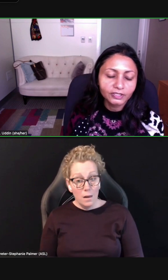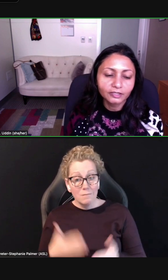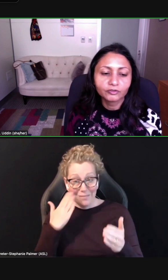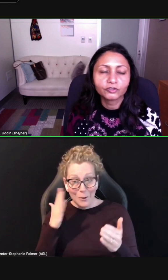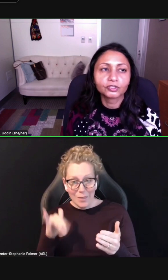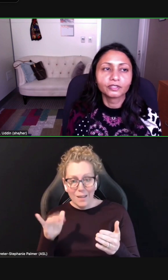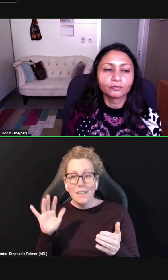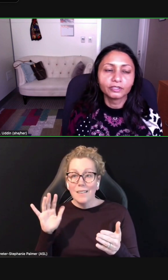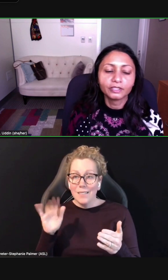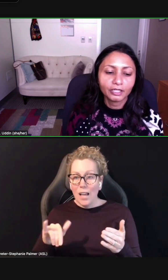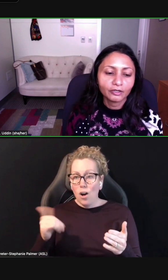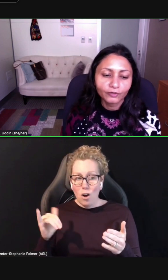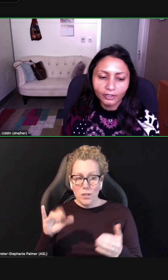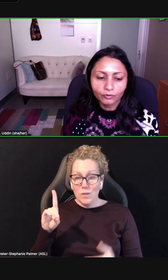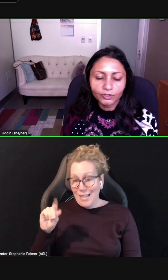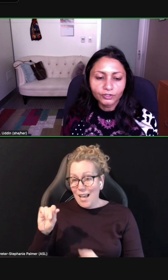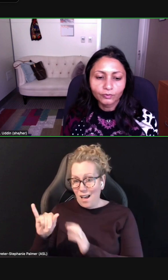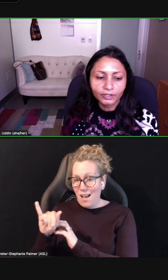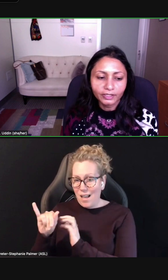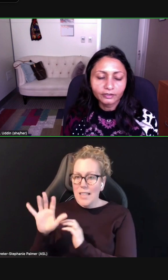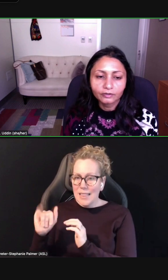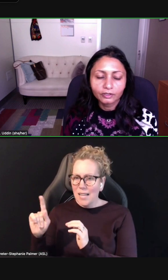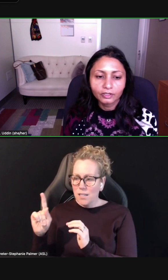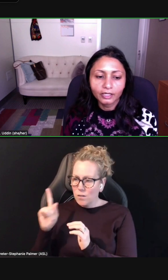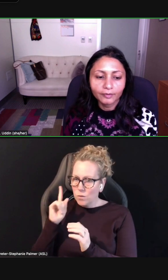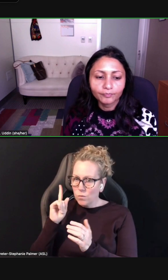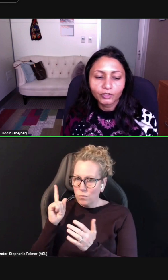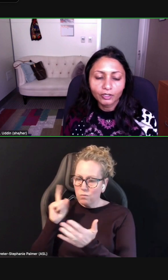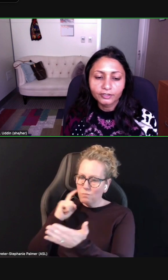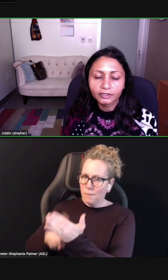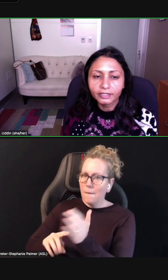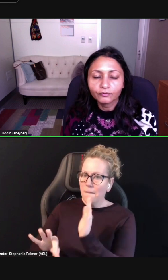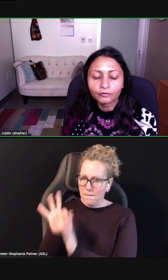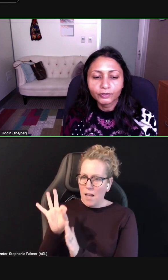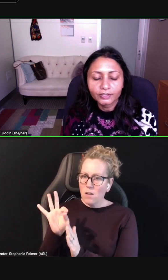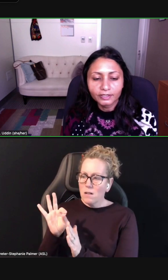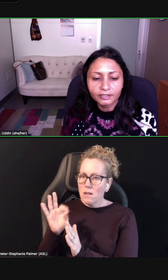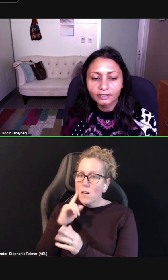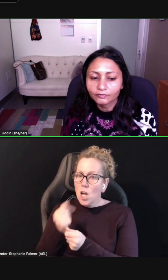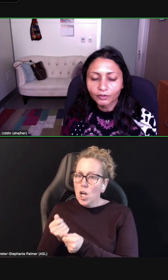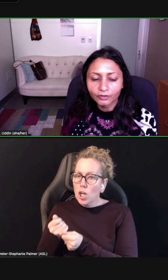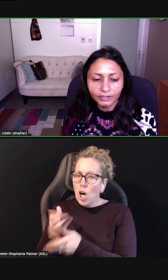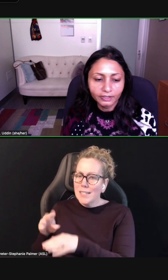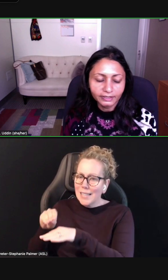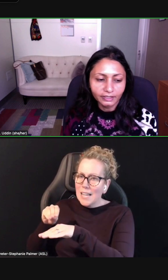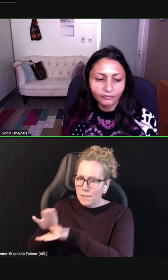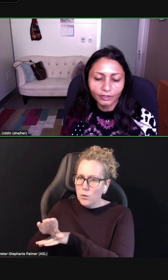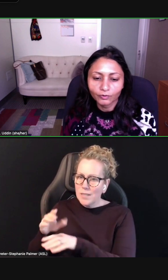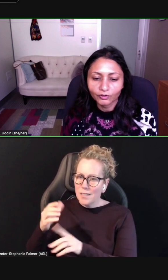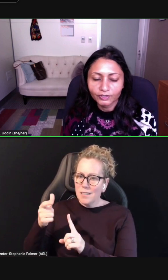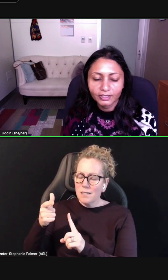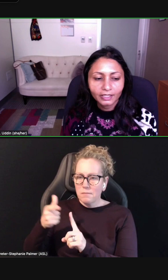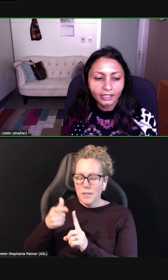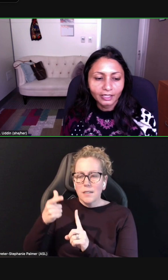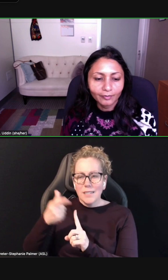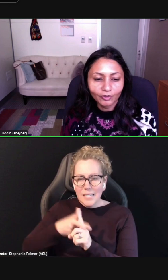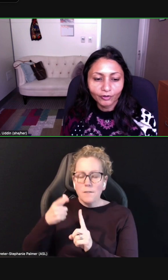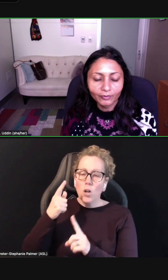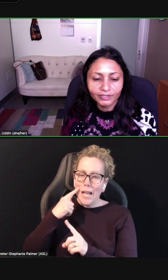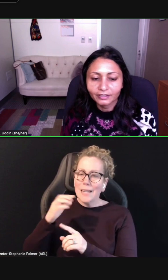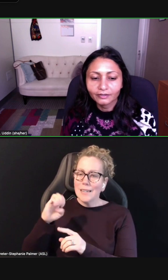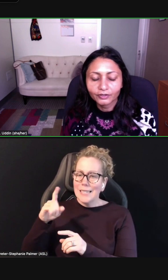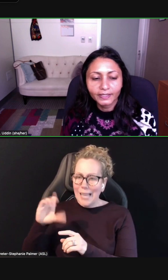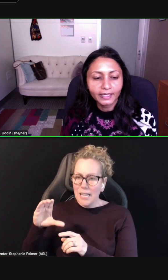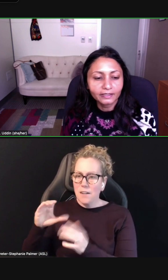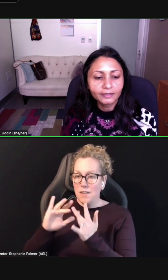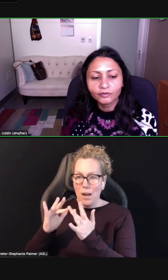was also the subdivision that we found was the one that causally influences the default and executive networks. Although